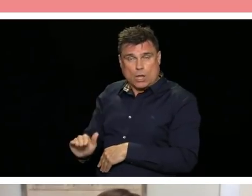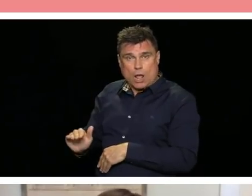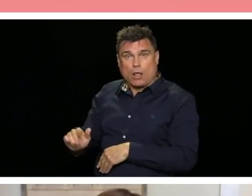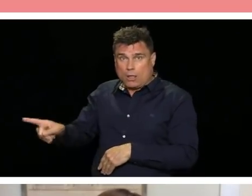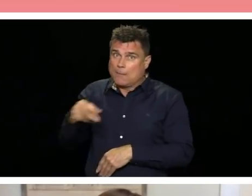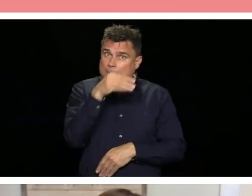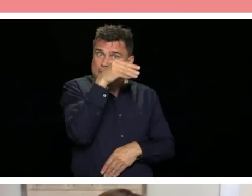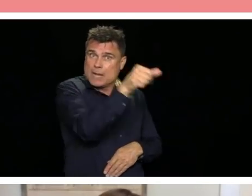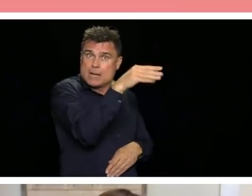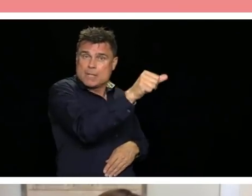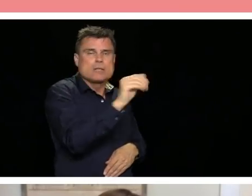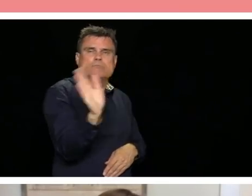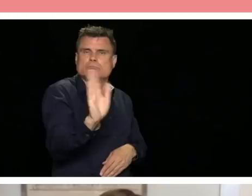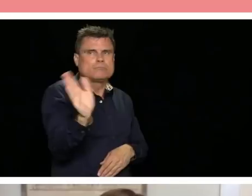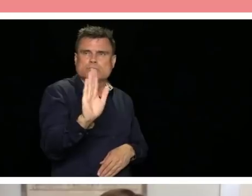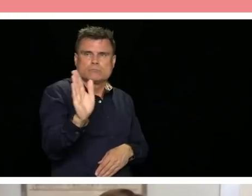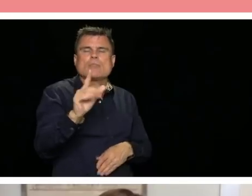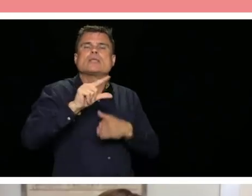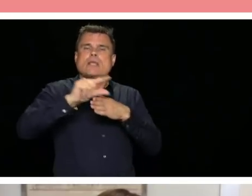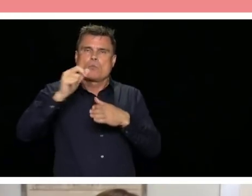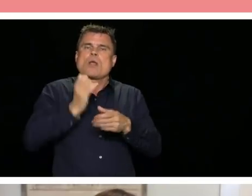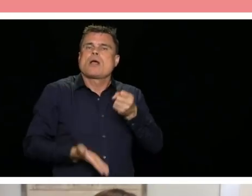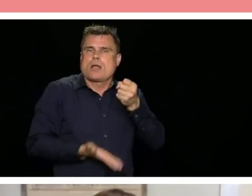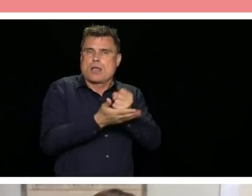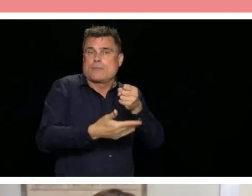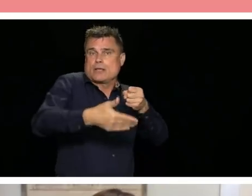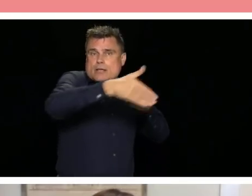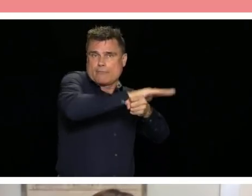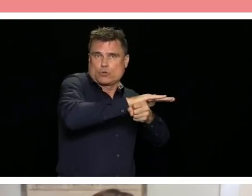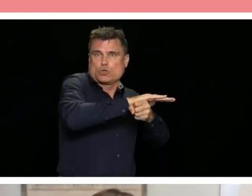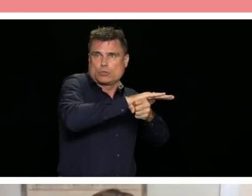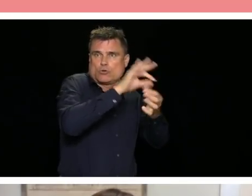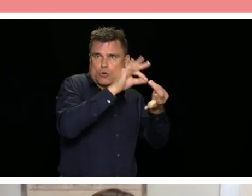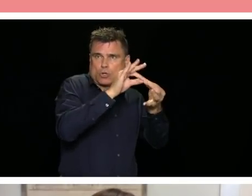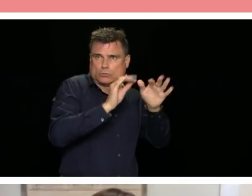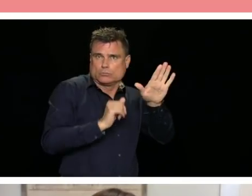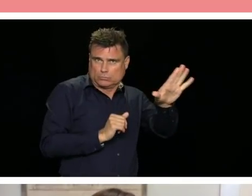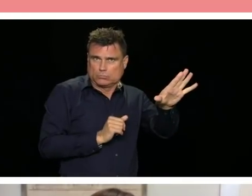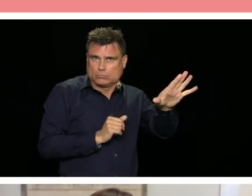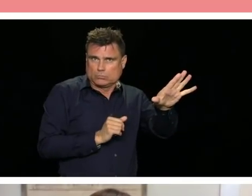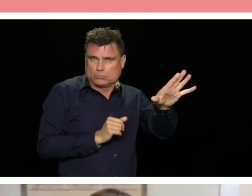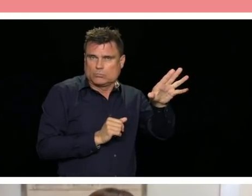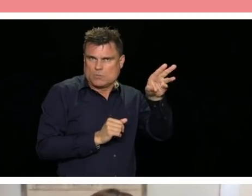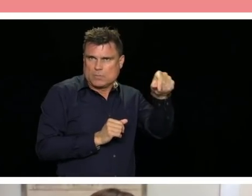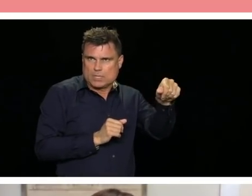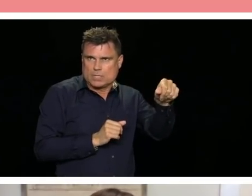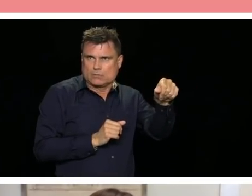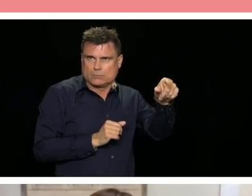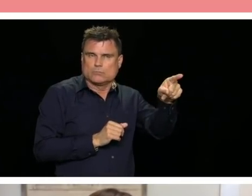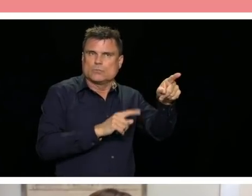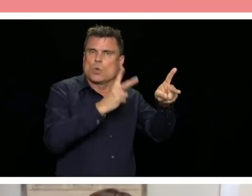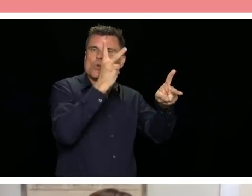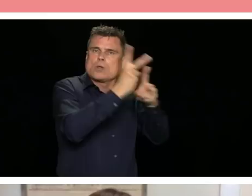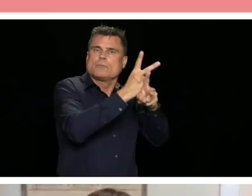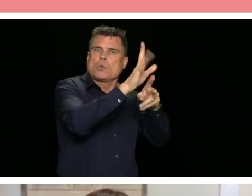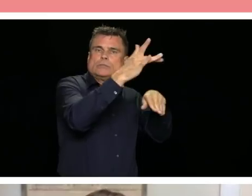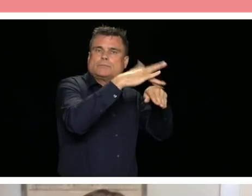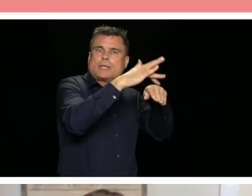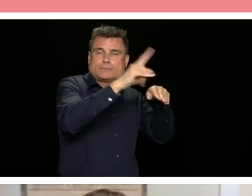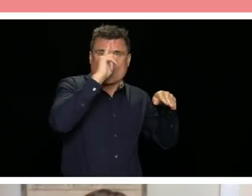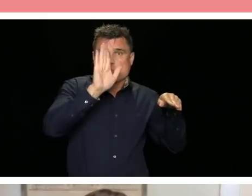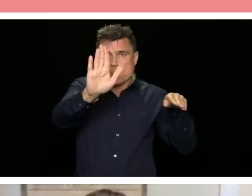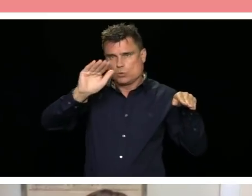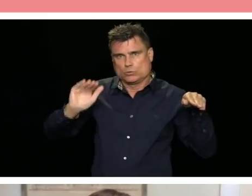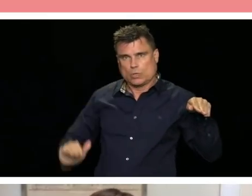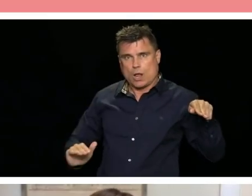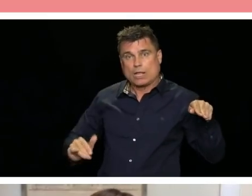to monitor the situation and the increased capacity that providers who are deciding to return to their more